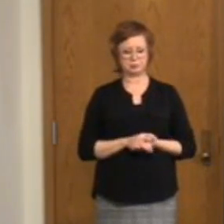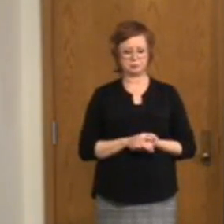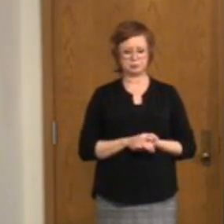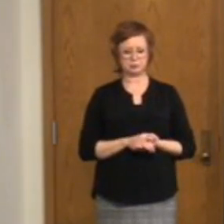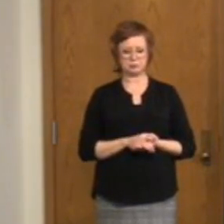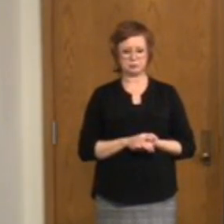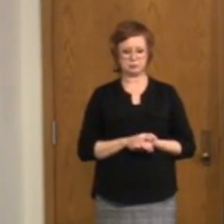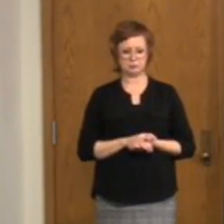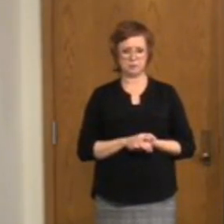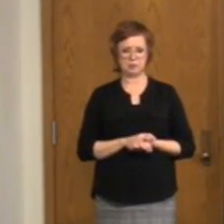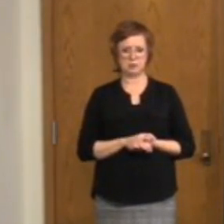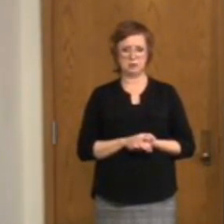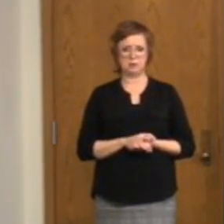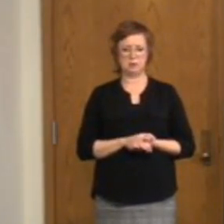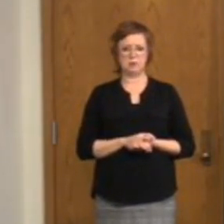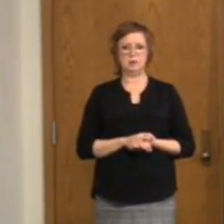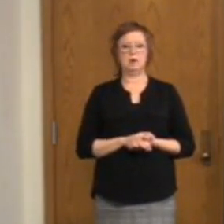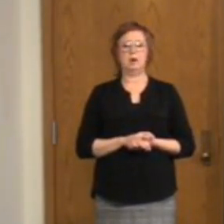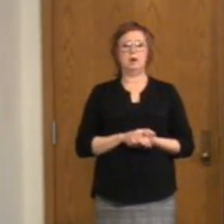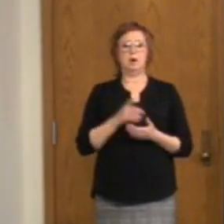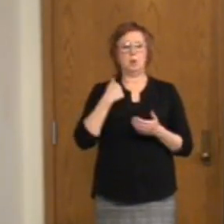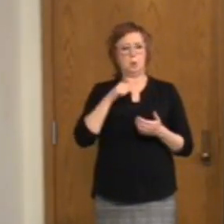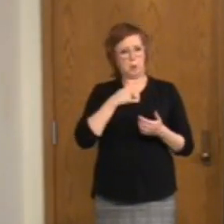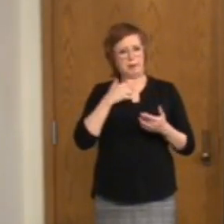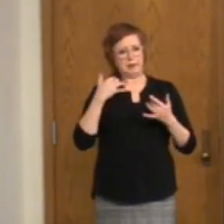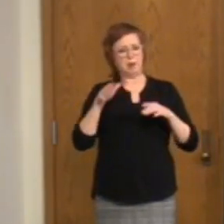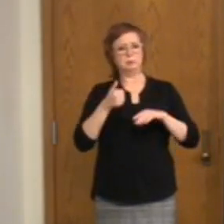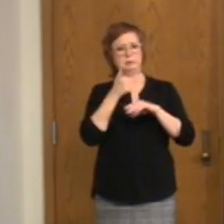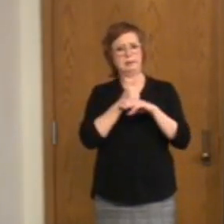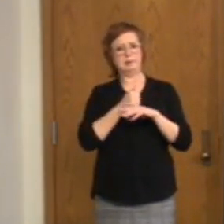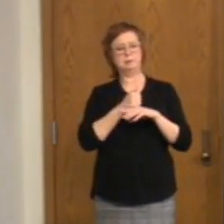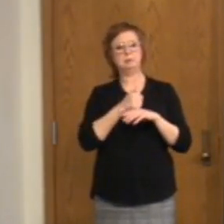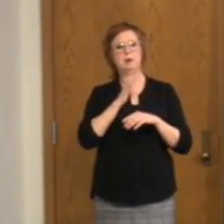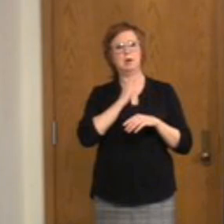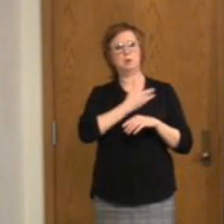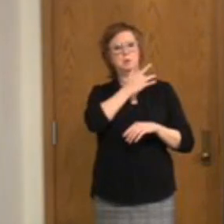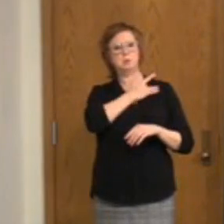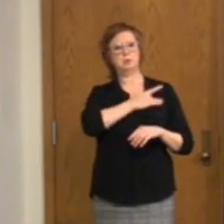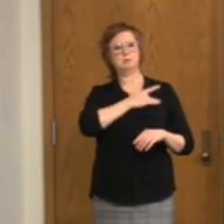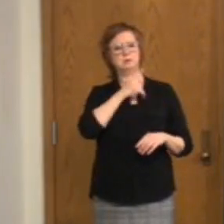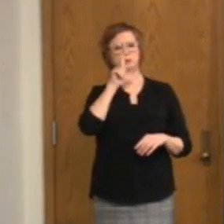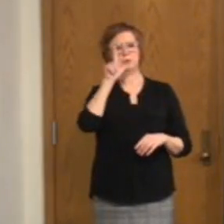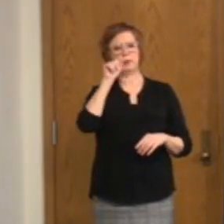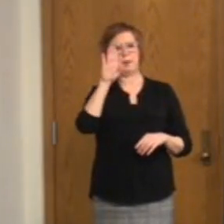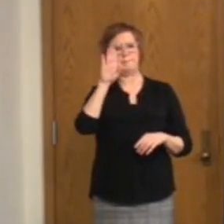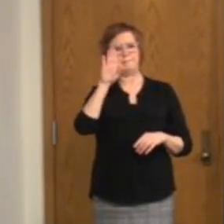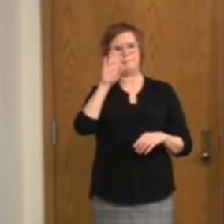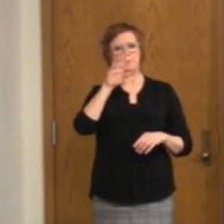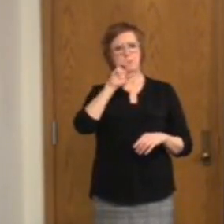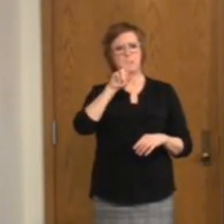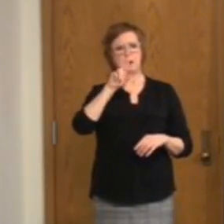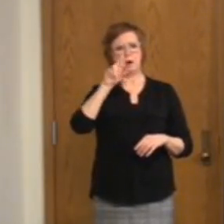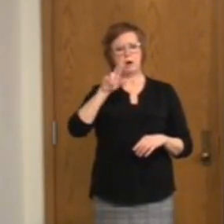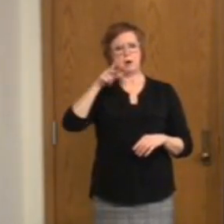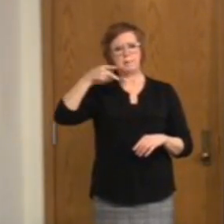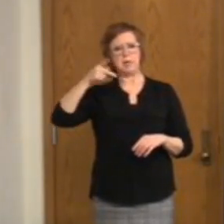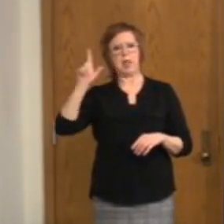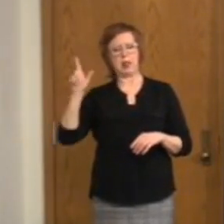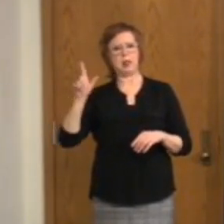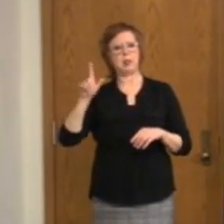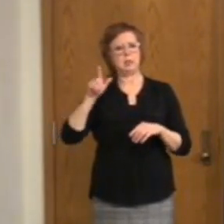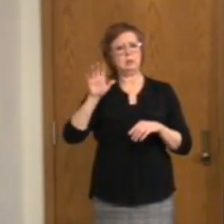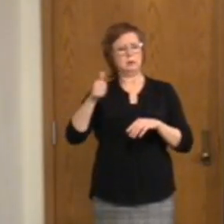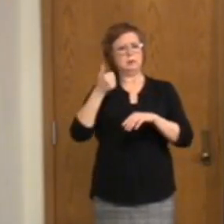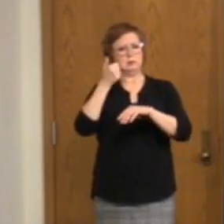have the provincial lab license so that we can test for those variants here, which we started, I understand, just this